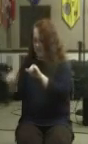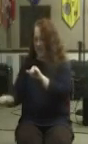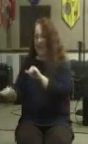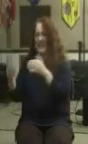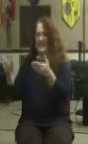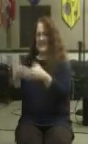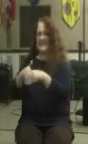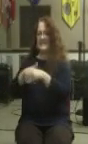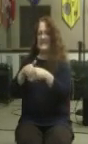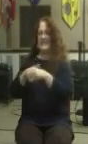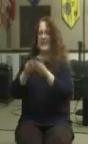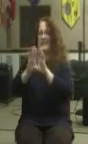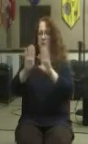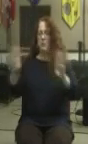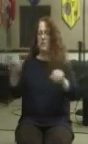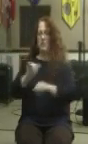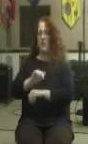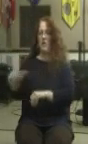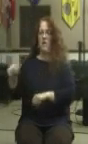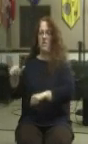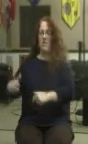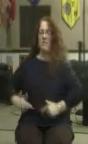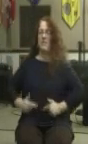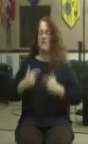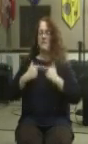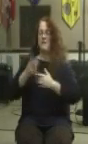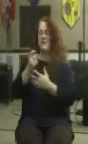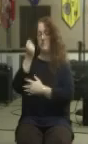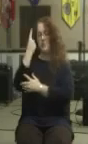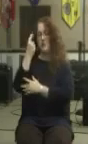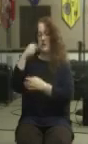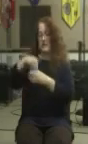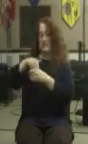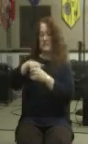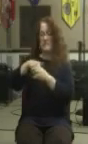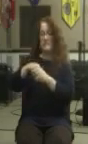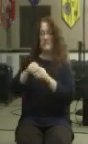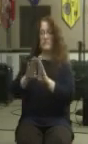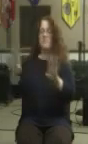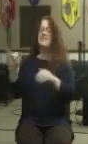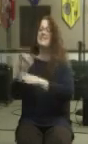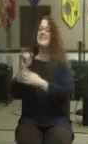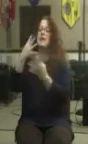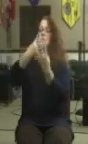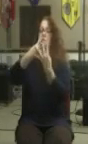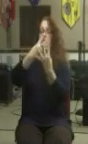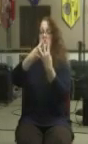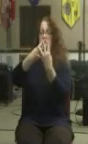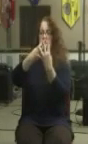all our lives? Inside walls. I understand that being inside